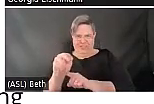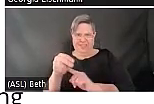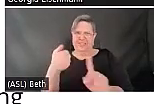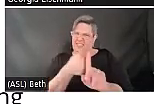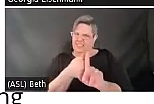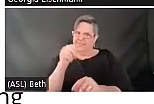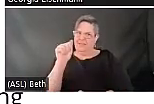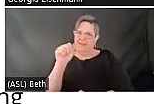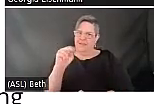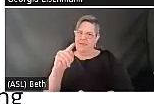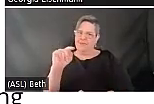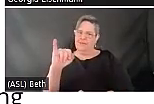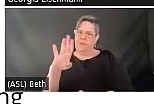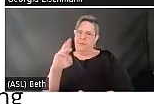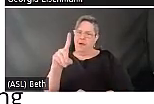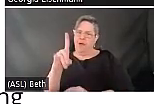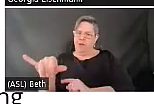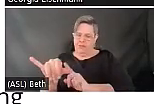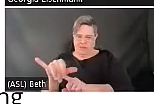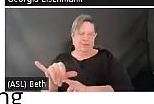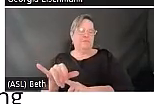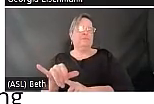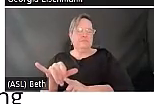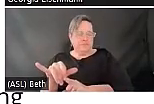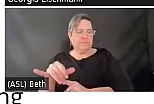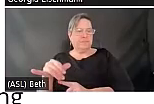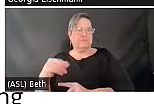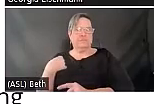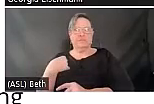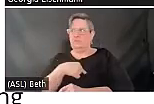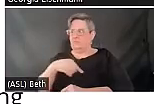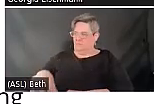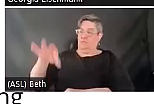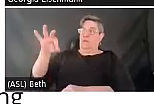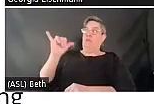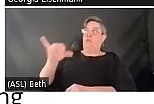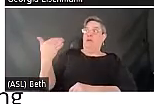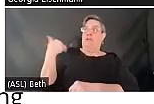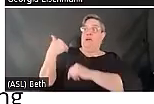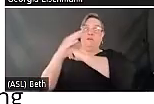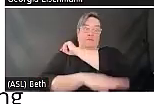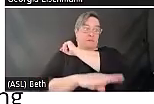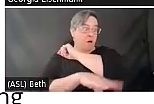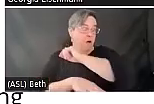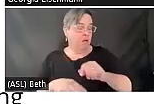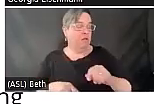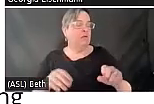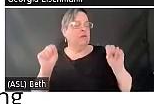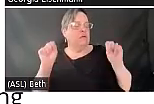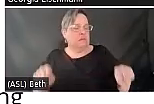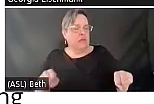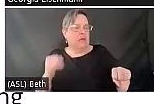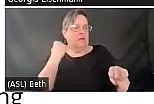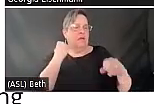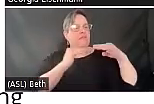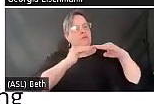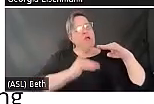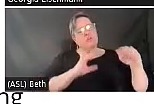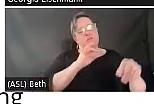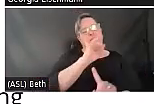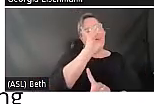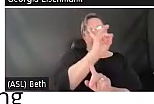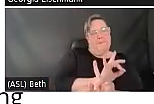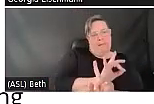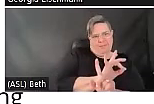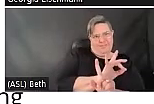in October, November. We had discussions about it, really excited to get it out there to anyone under 8 months of age born during the